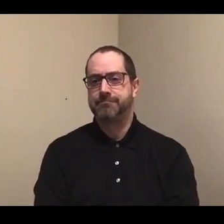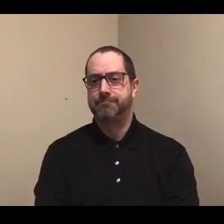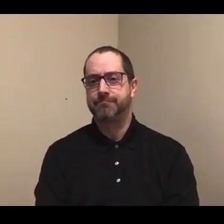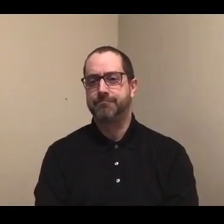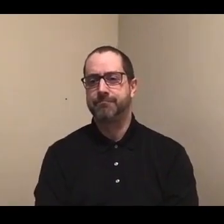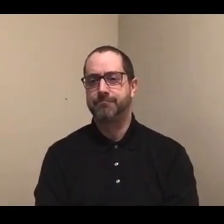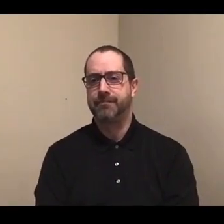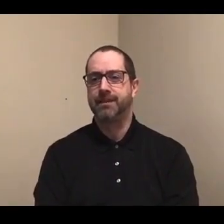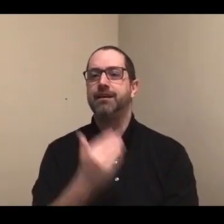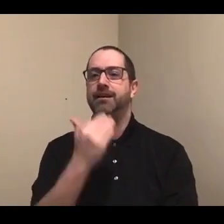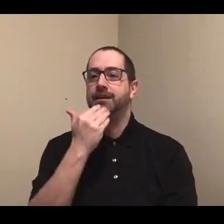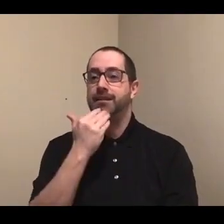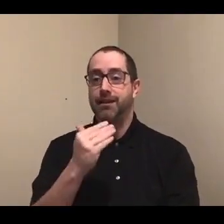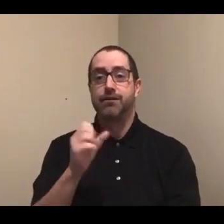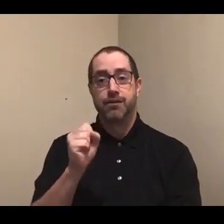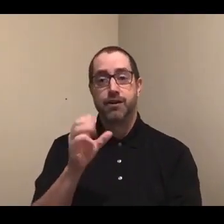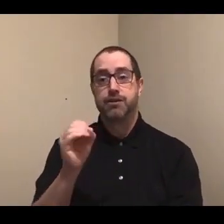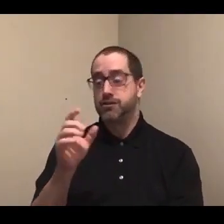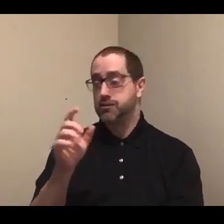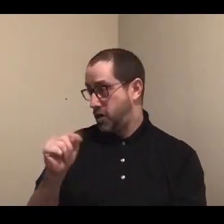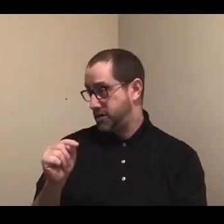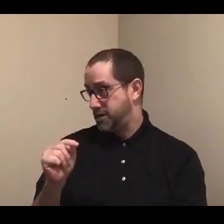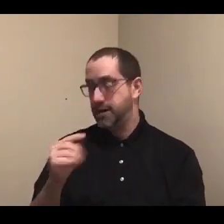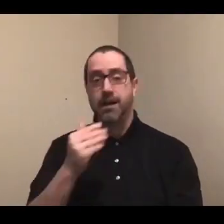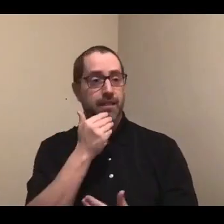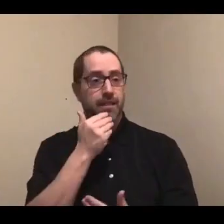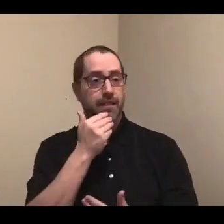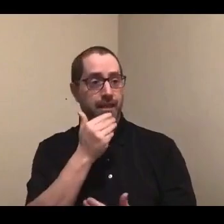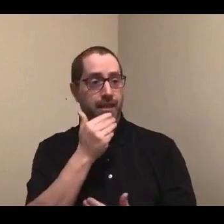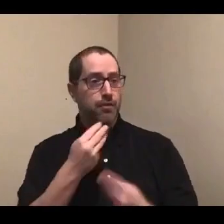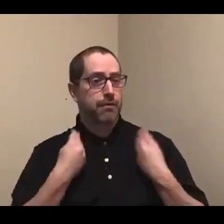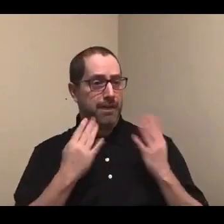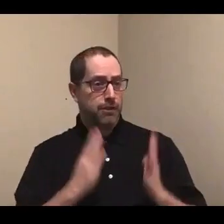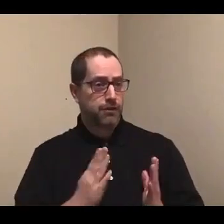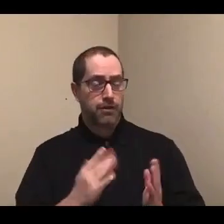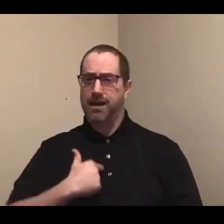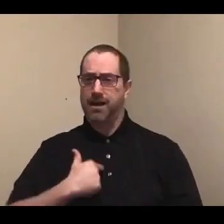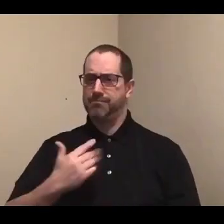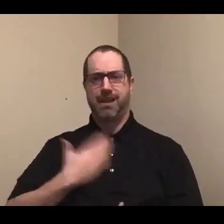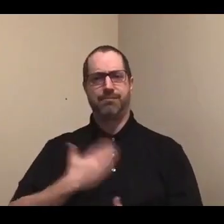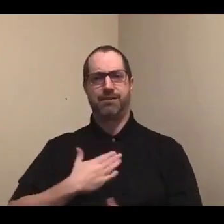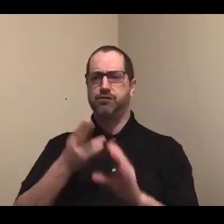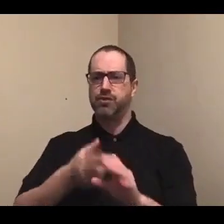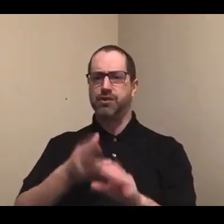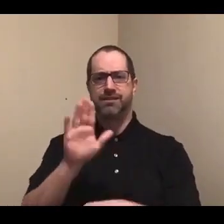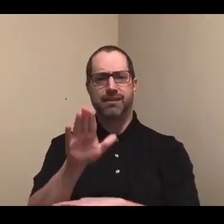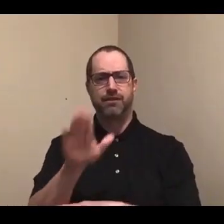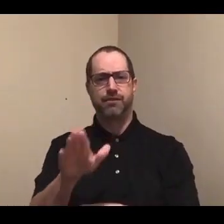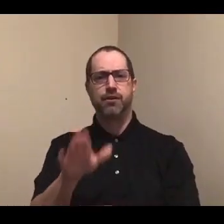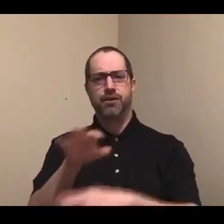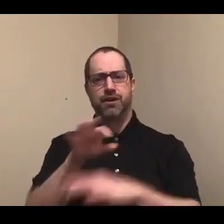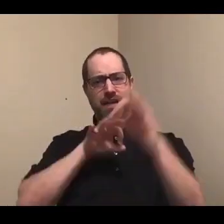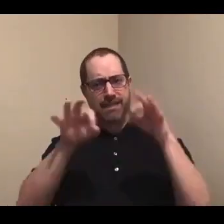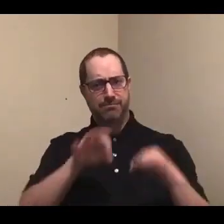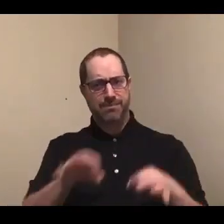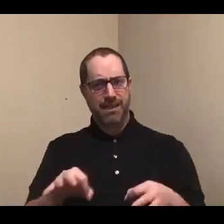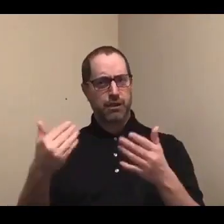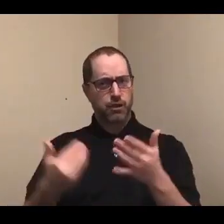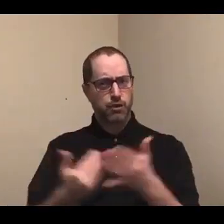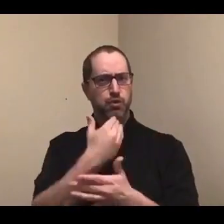Thank you, Scott. And Minister, I'm happy to join you this afternoon to give an overview of the rollout of the new patient booking